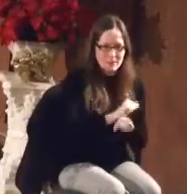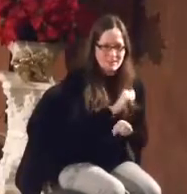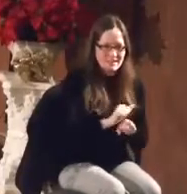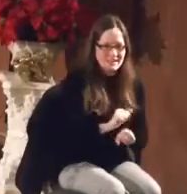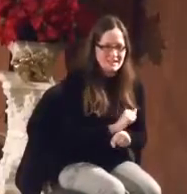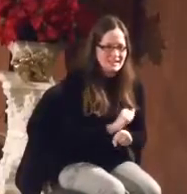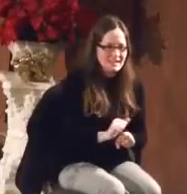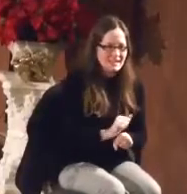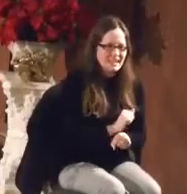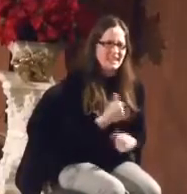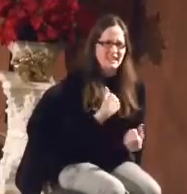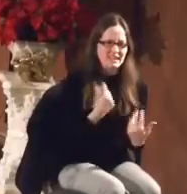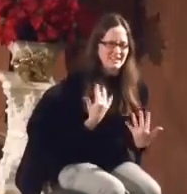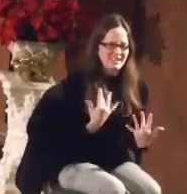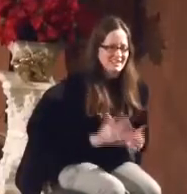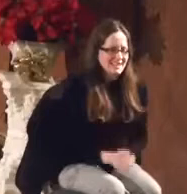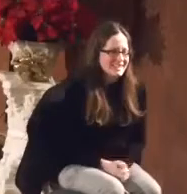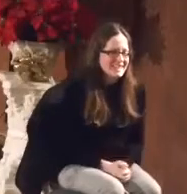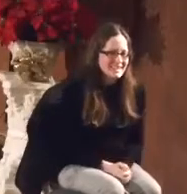I'll stay here.